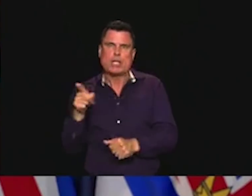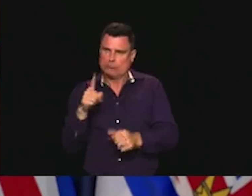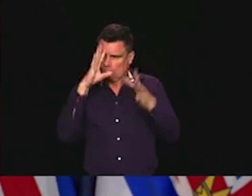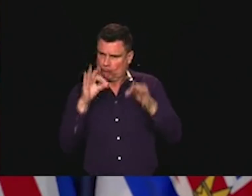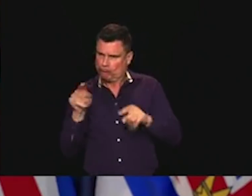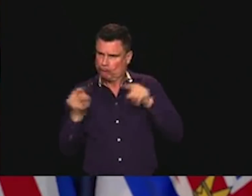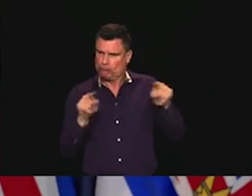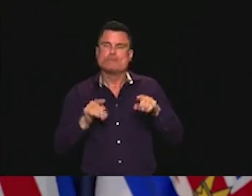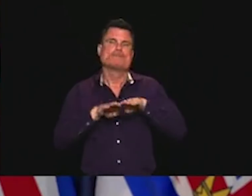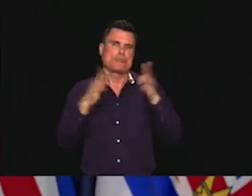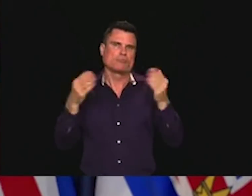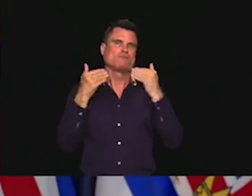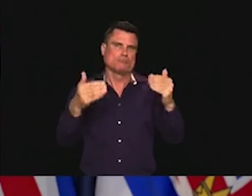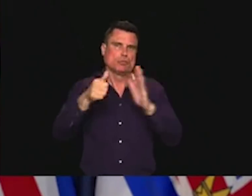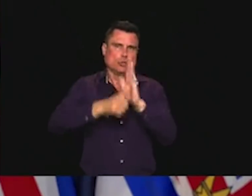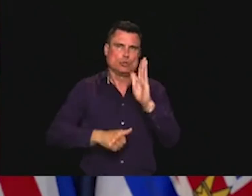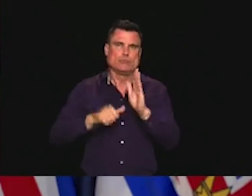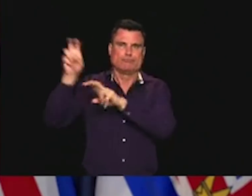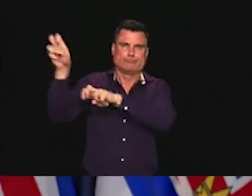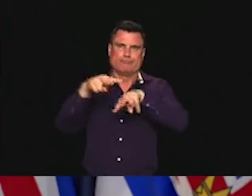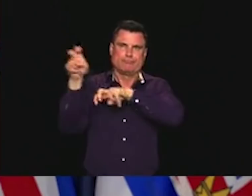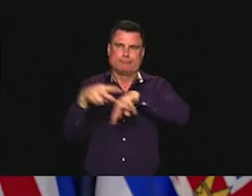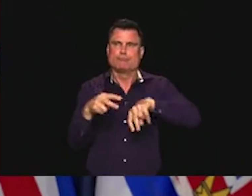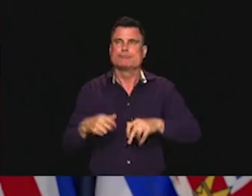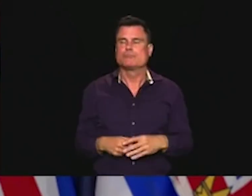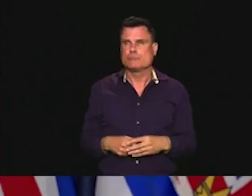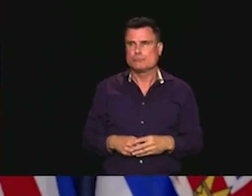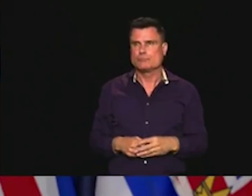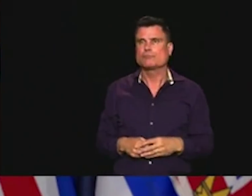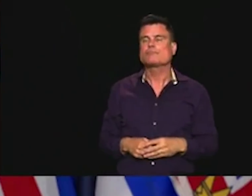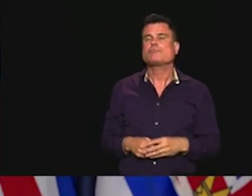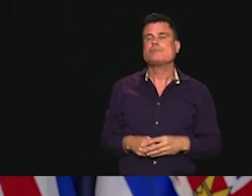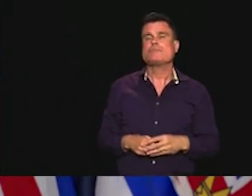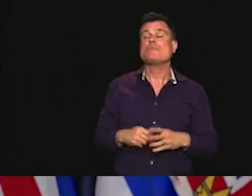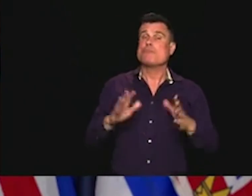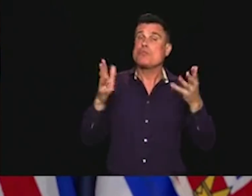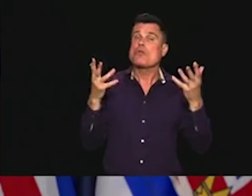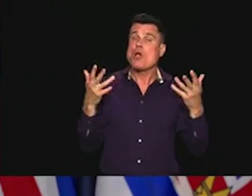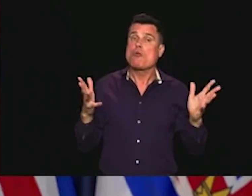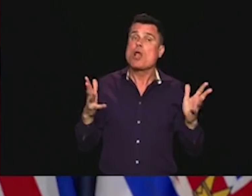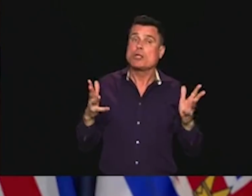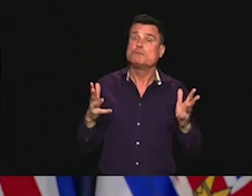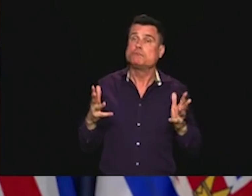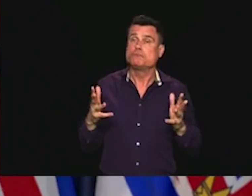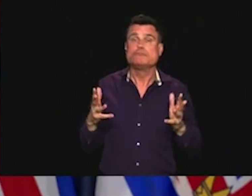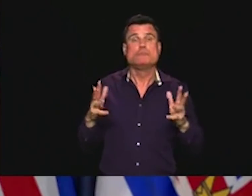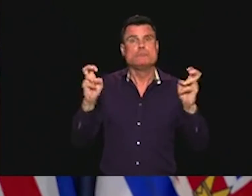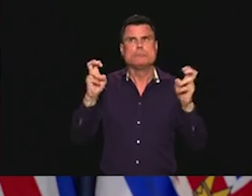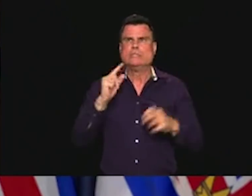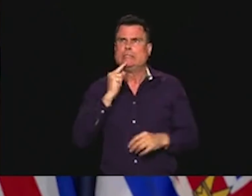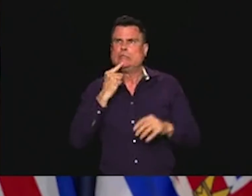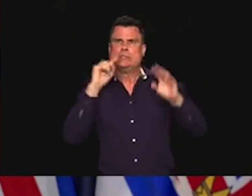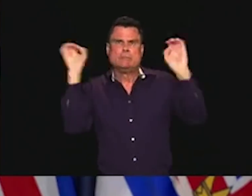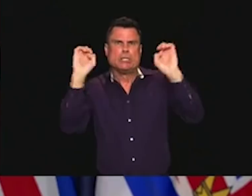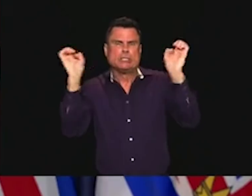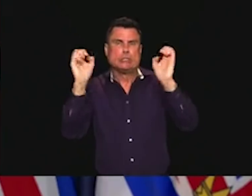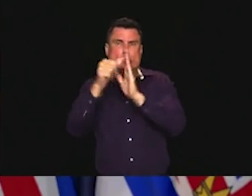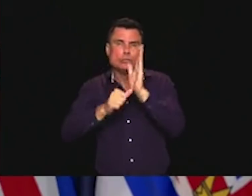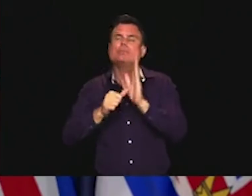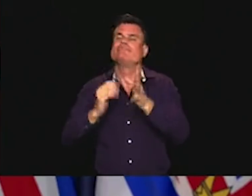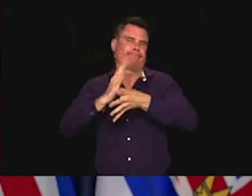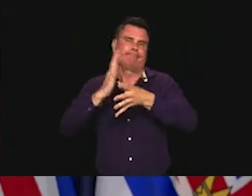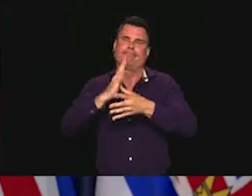the Provincial Health Services Authority and the 5 other health authorities. They're performing them currently as of May 19th at